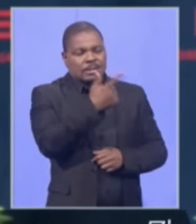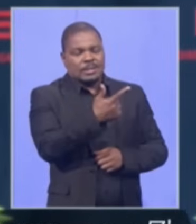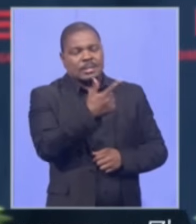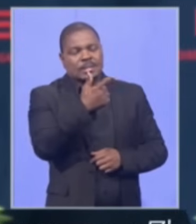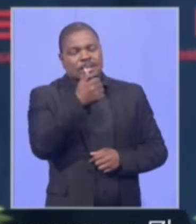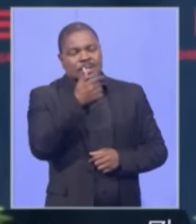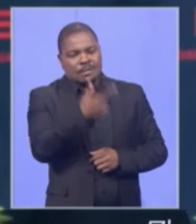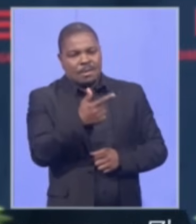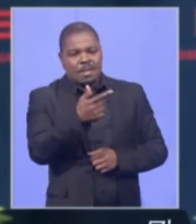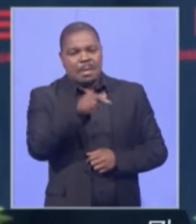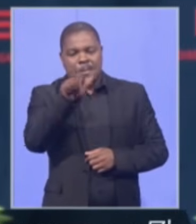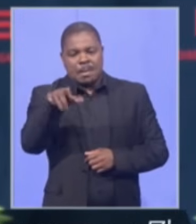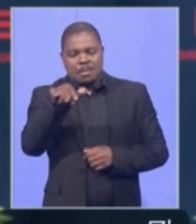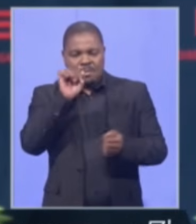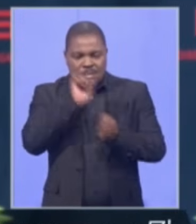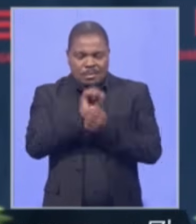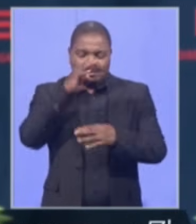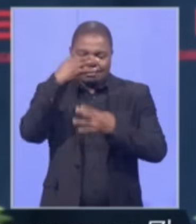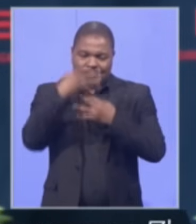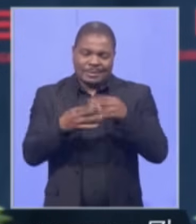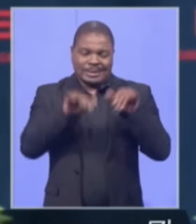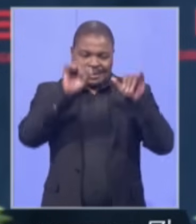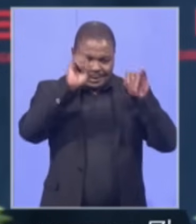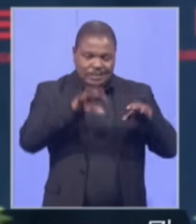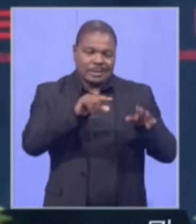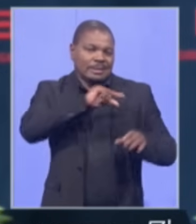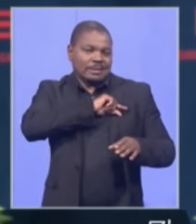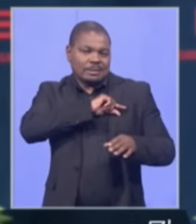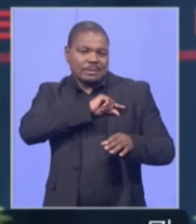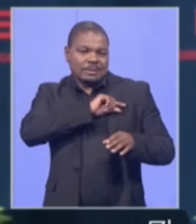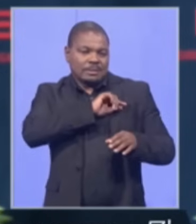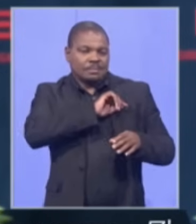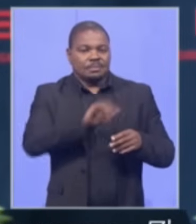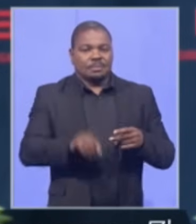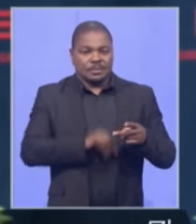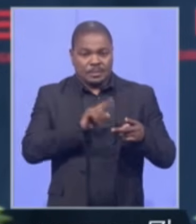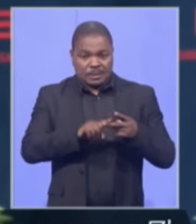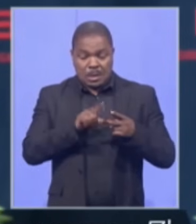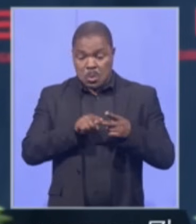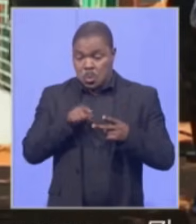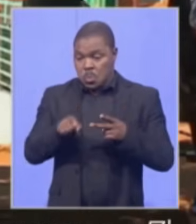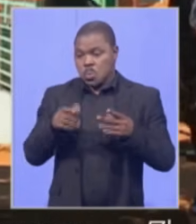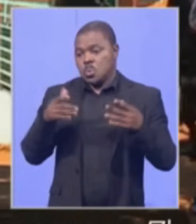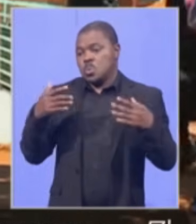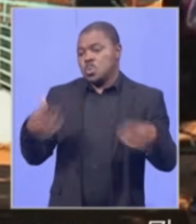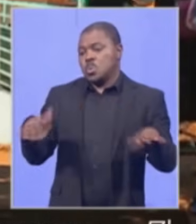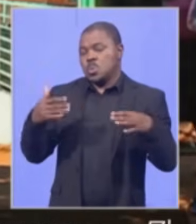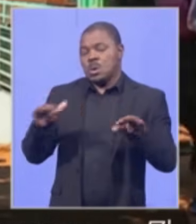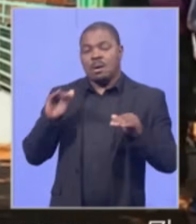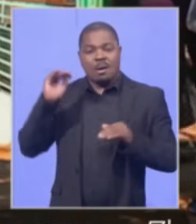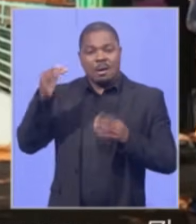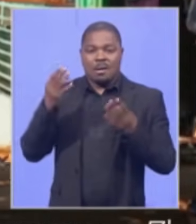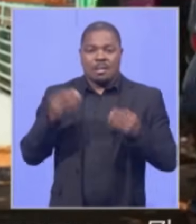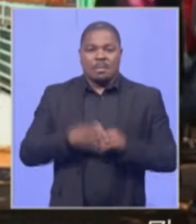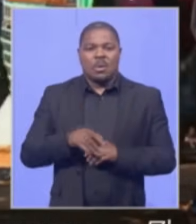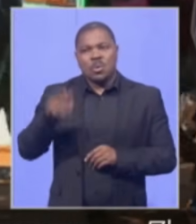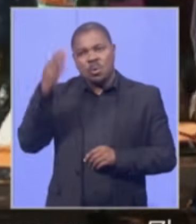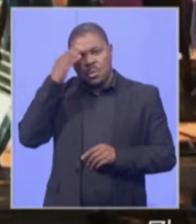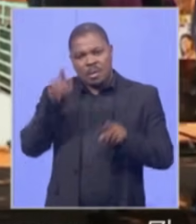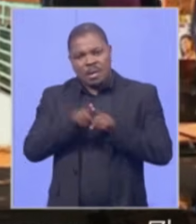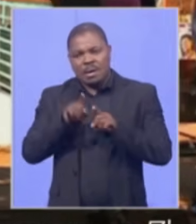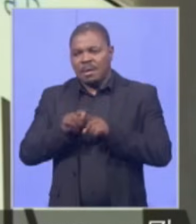4,677 convictions. That figure is commendable. We know of the likes